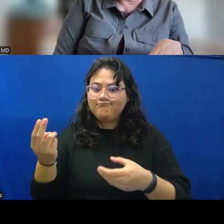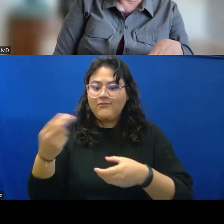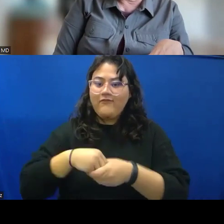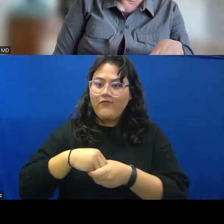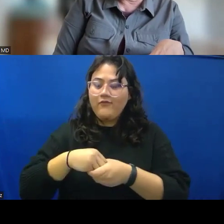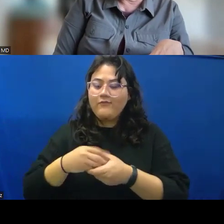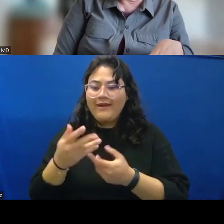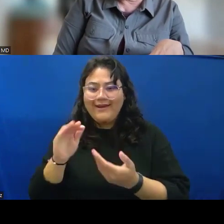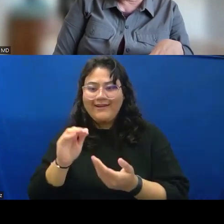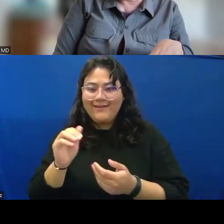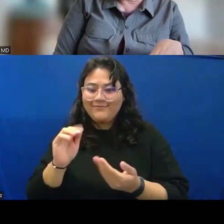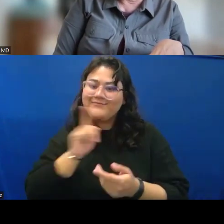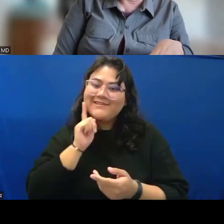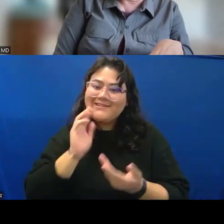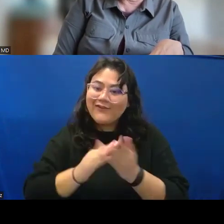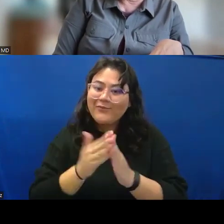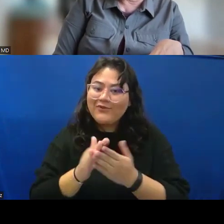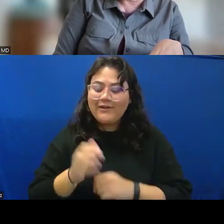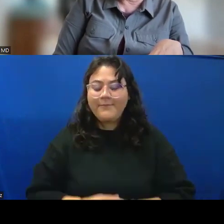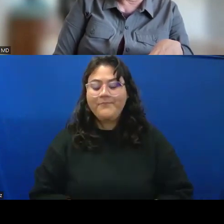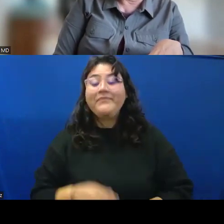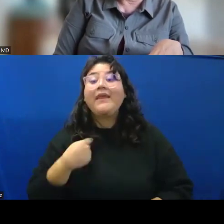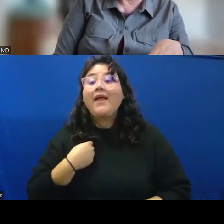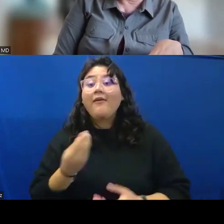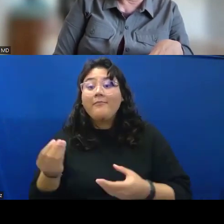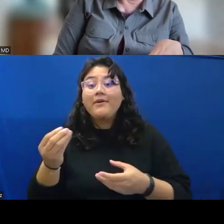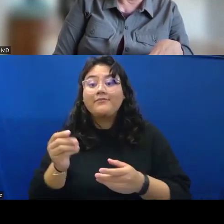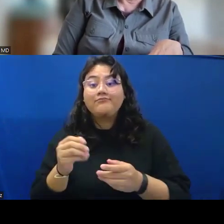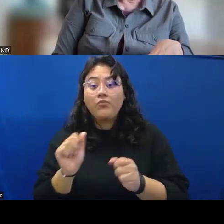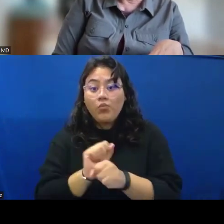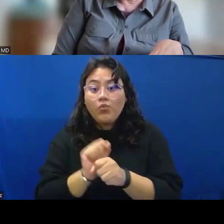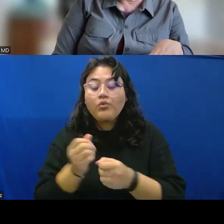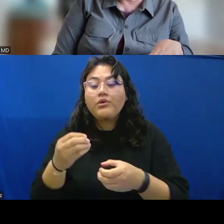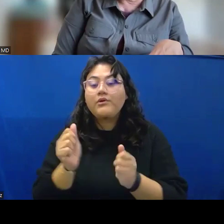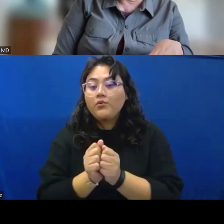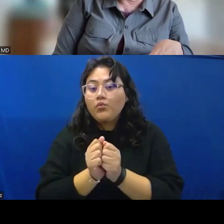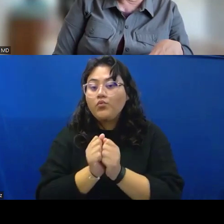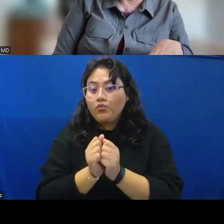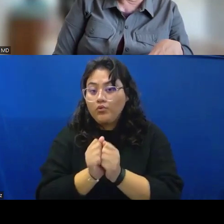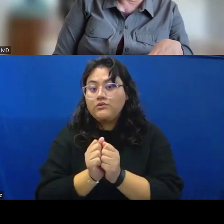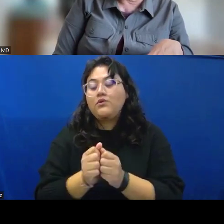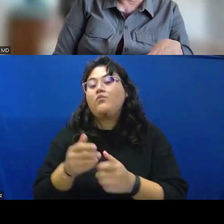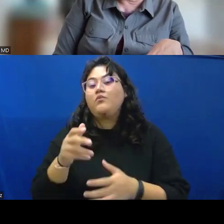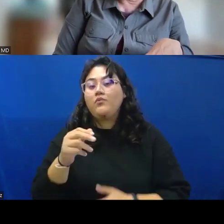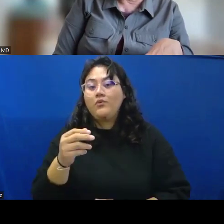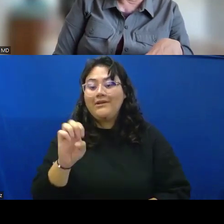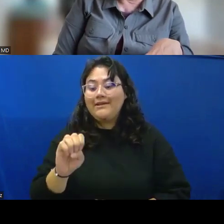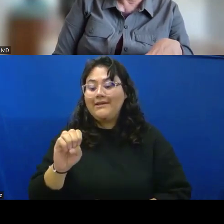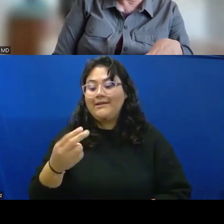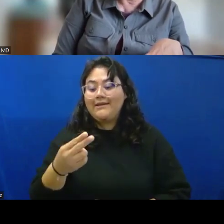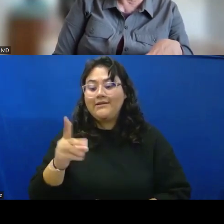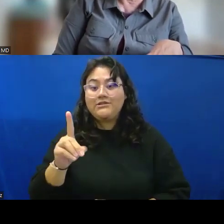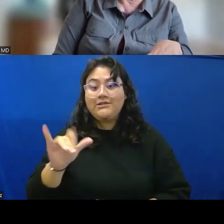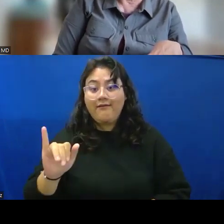in EHDI, EHDI, or Early Hearing Detection and Intervention, for many years at the state level with the